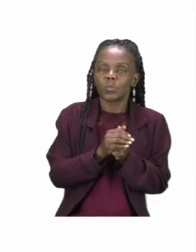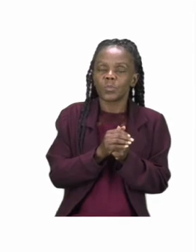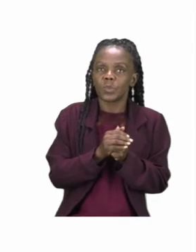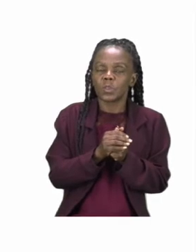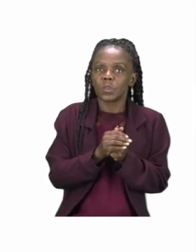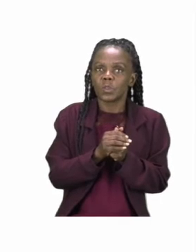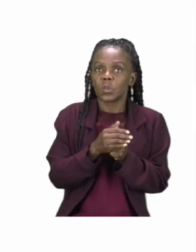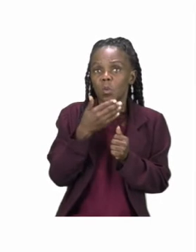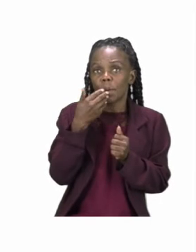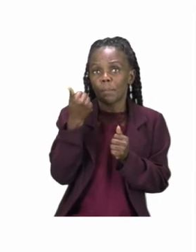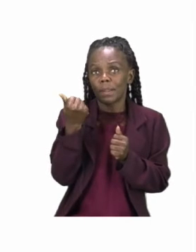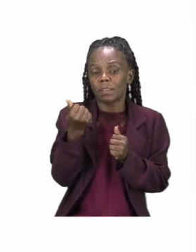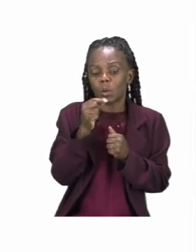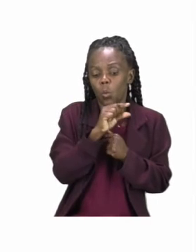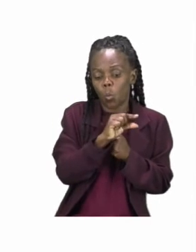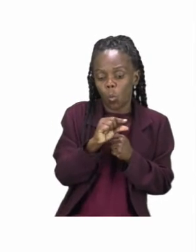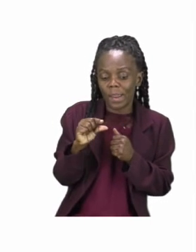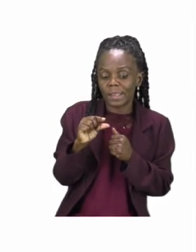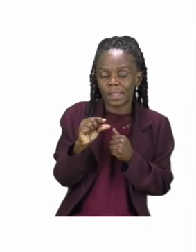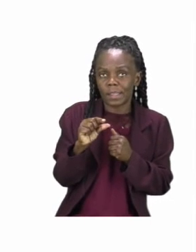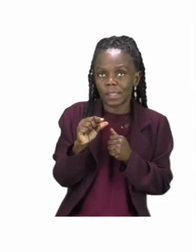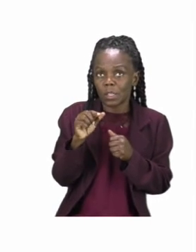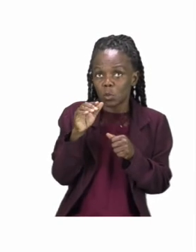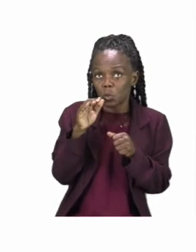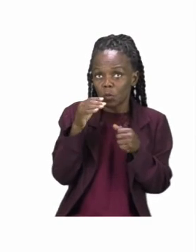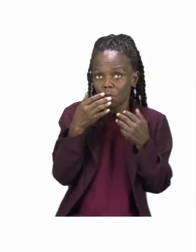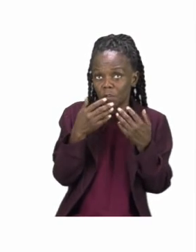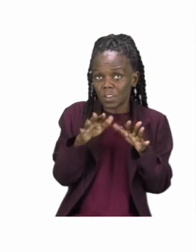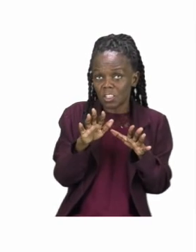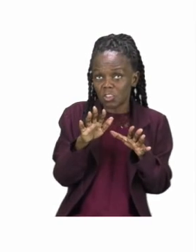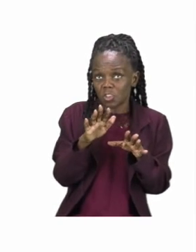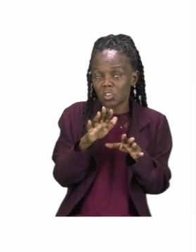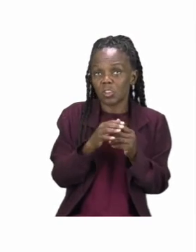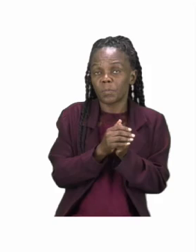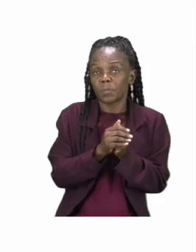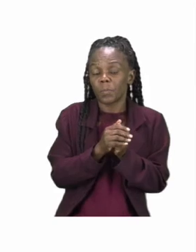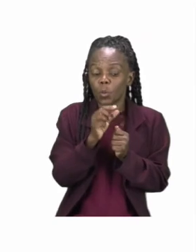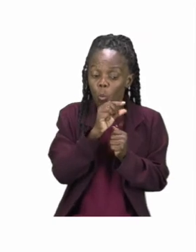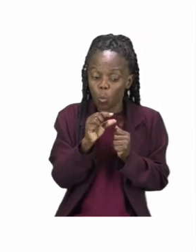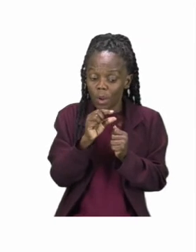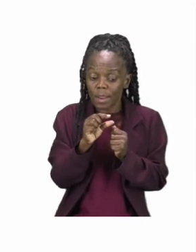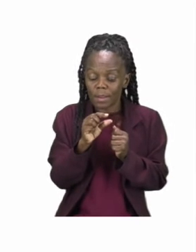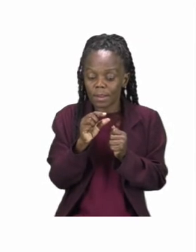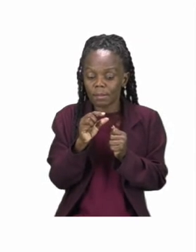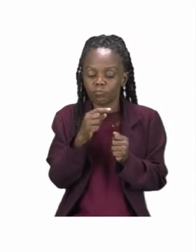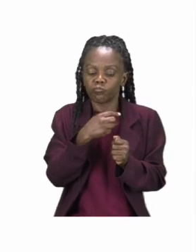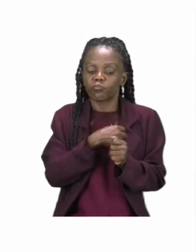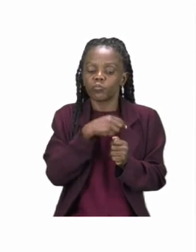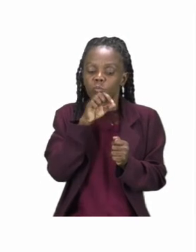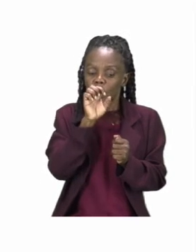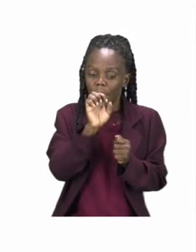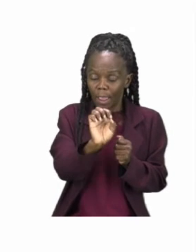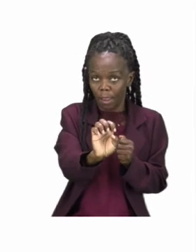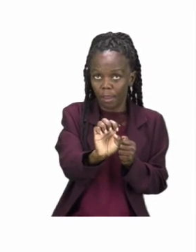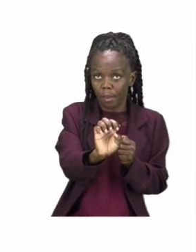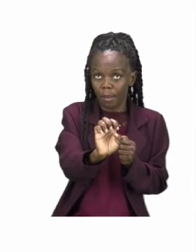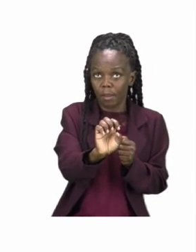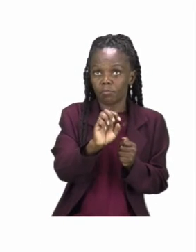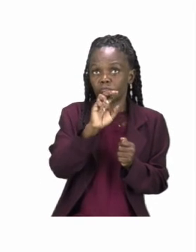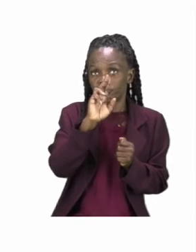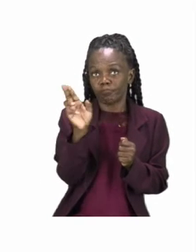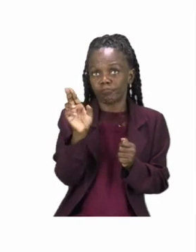see all the magical things around us. Your eyes also blink around 20 times a minute. What? I know, and